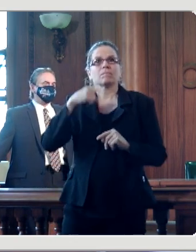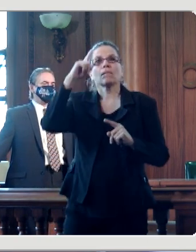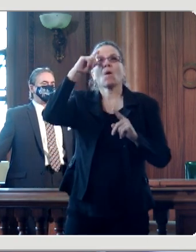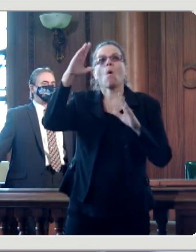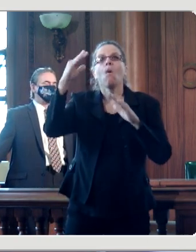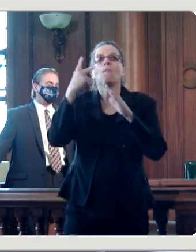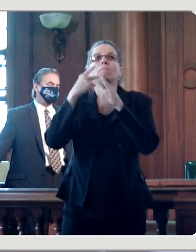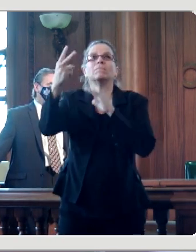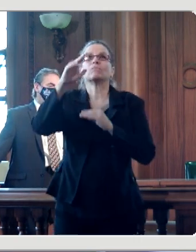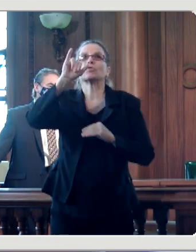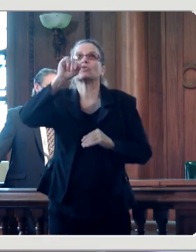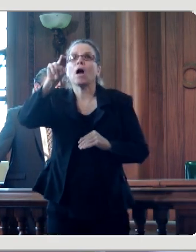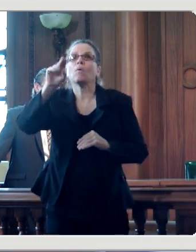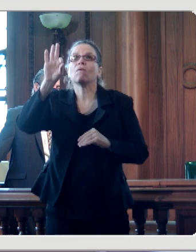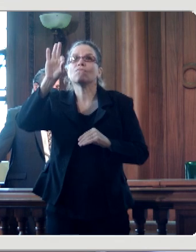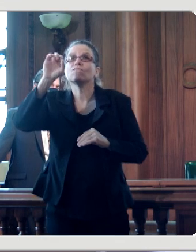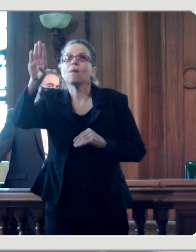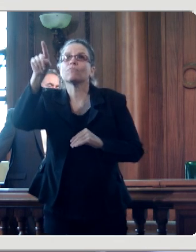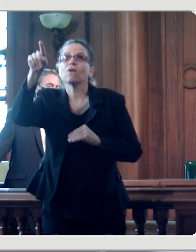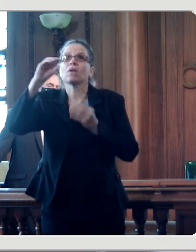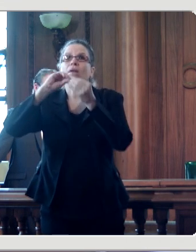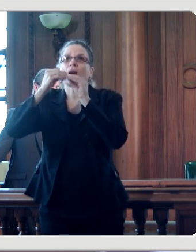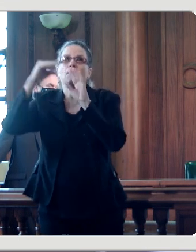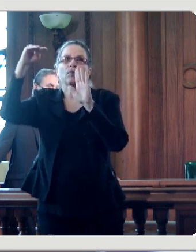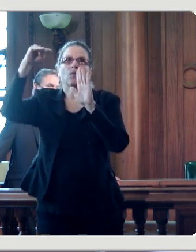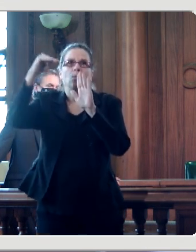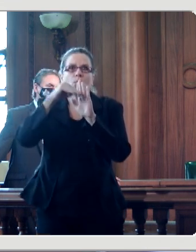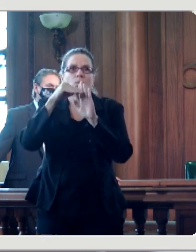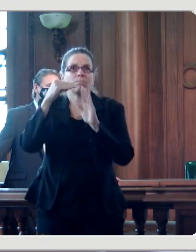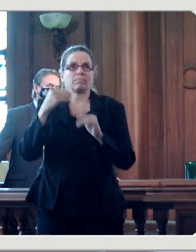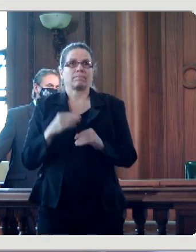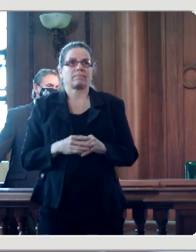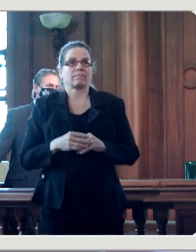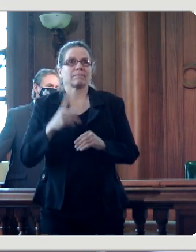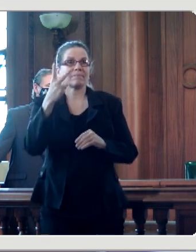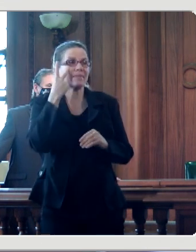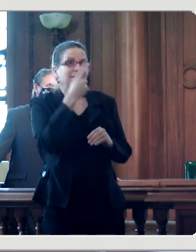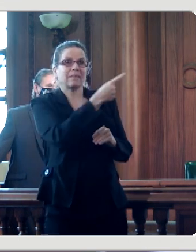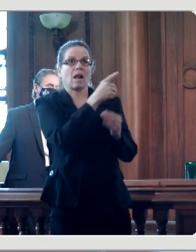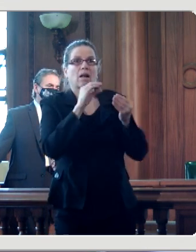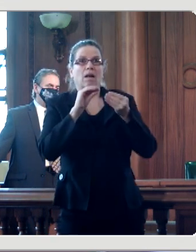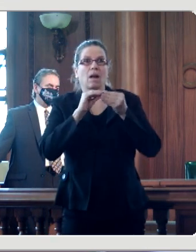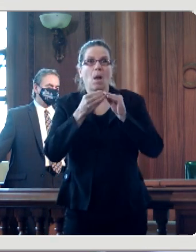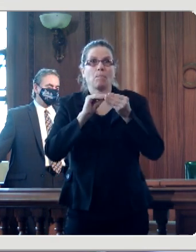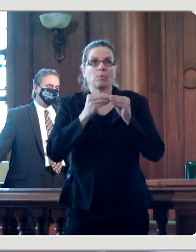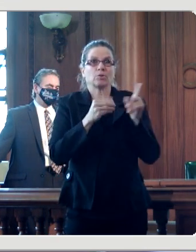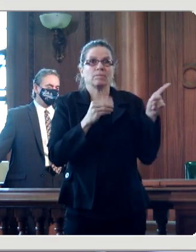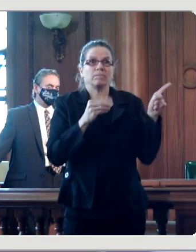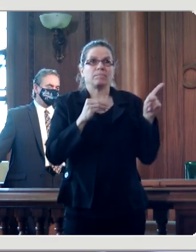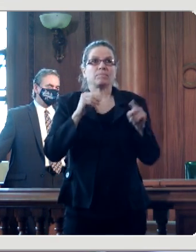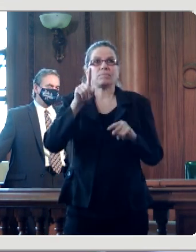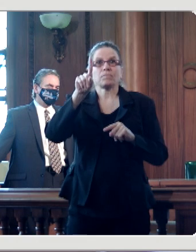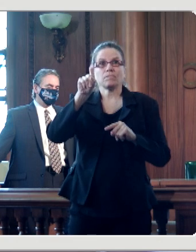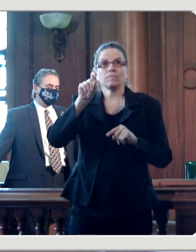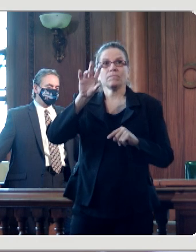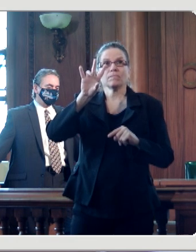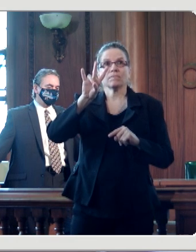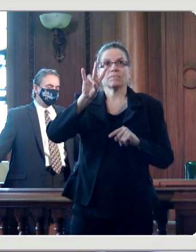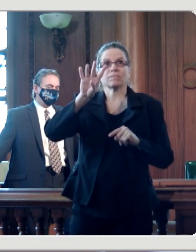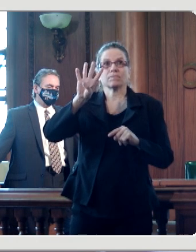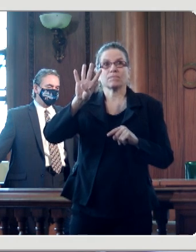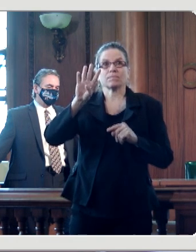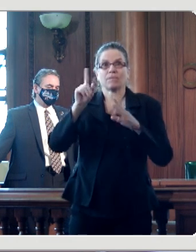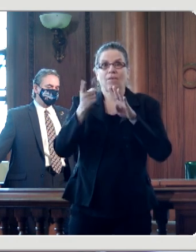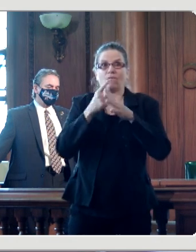see. That 174 that you see, that is the beginning of January. And again, those numbers